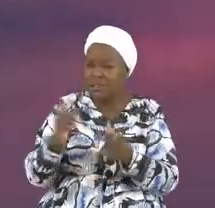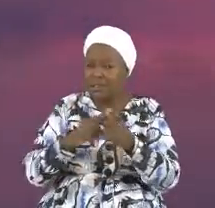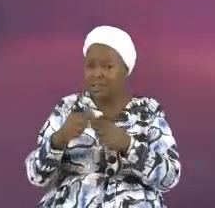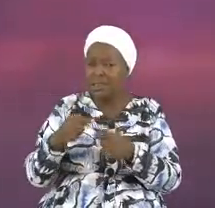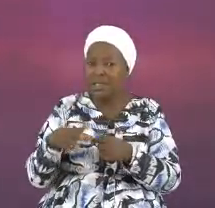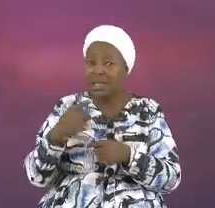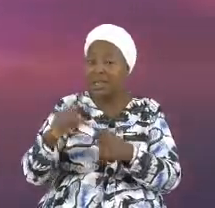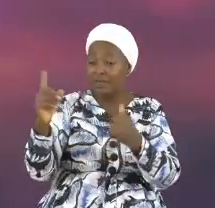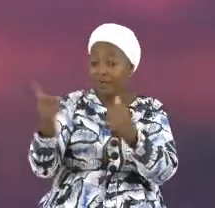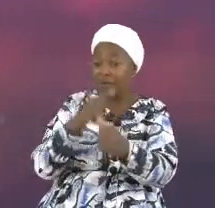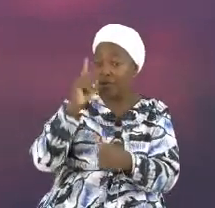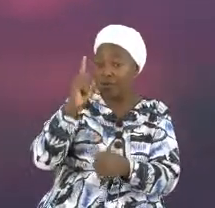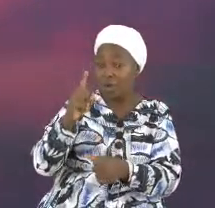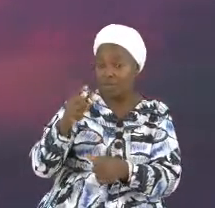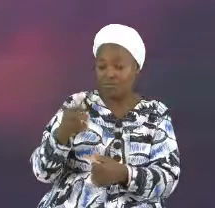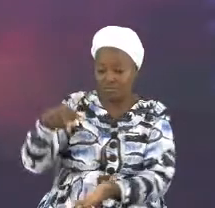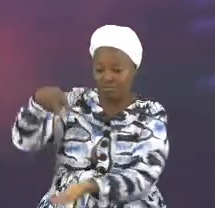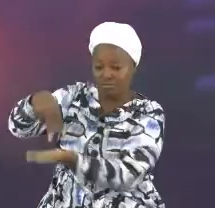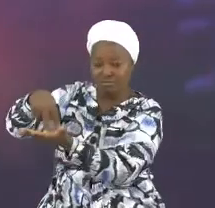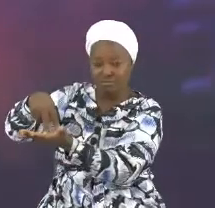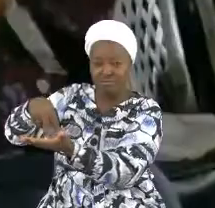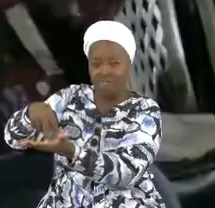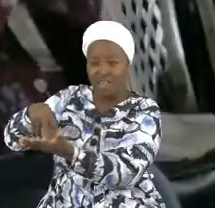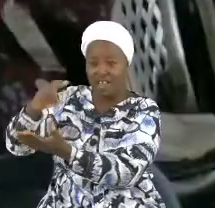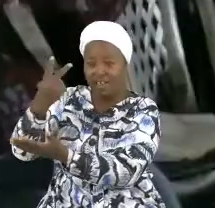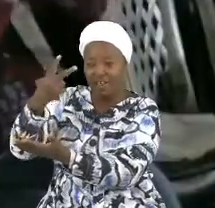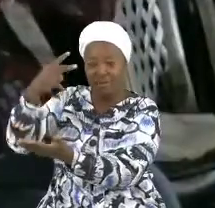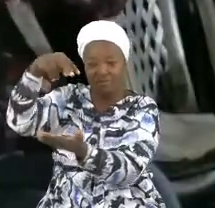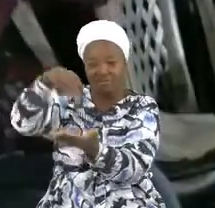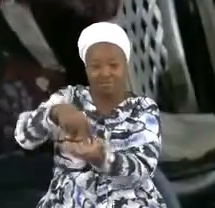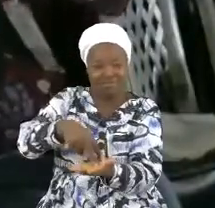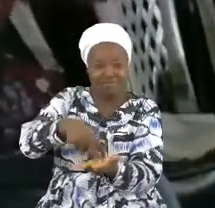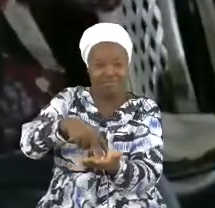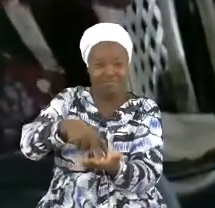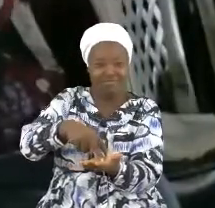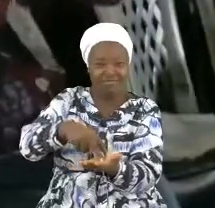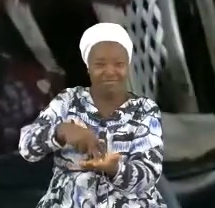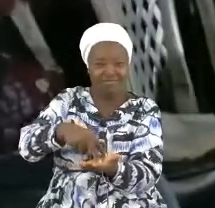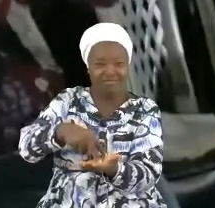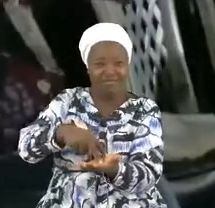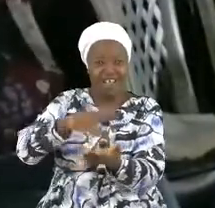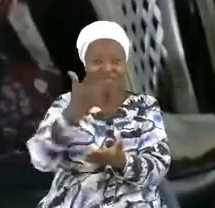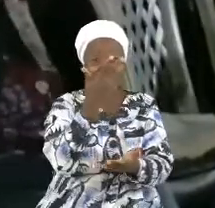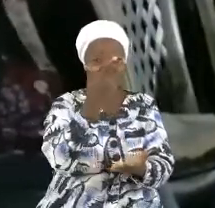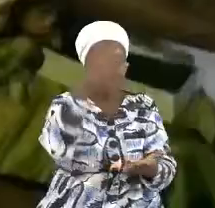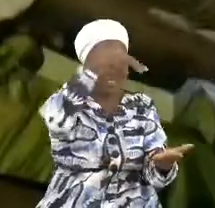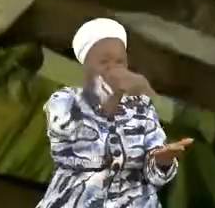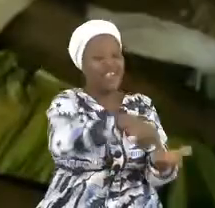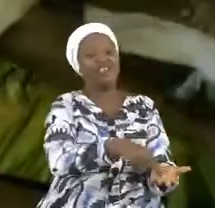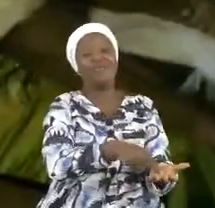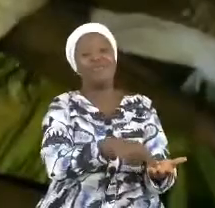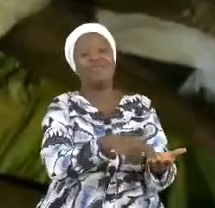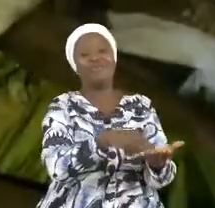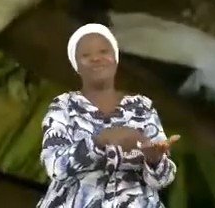up. The second one got up. And the third one got up."